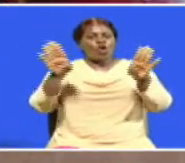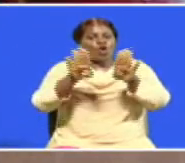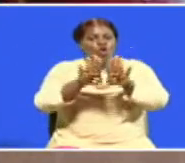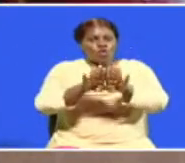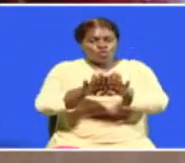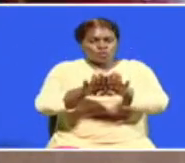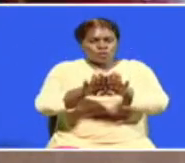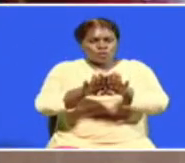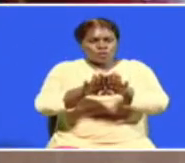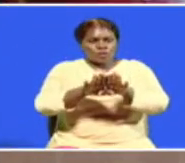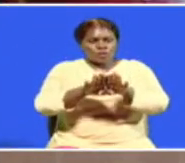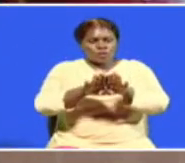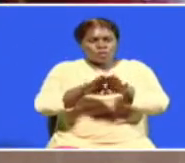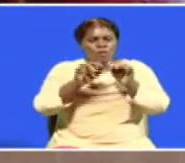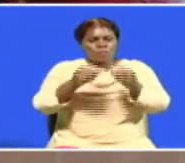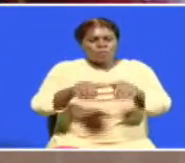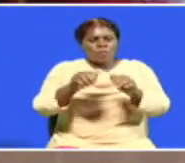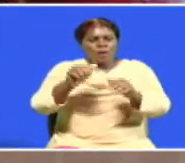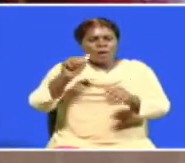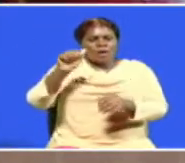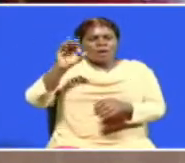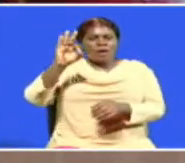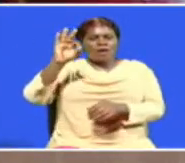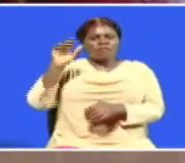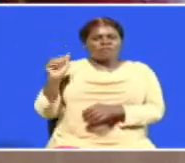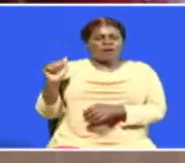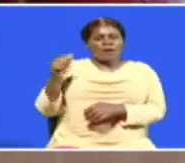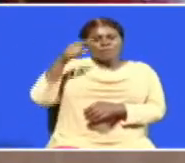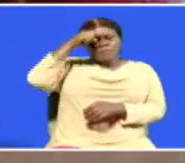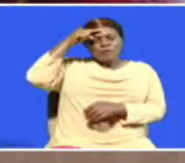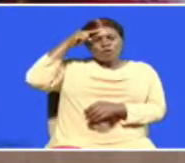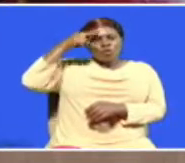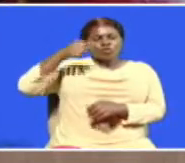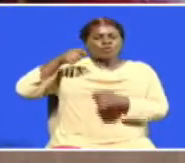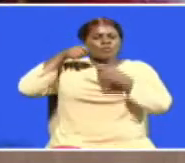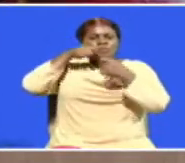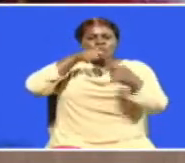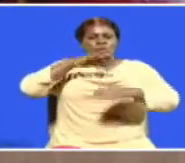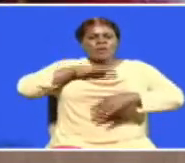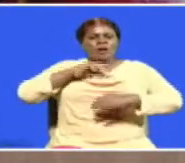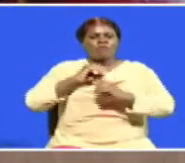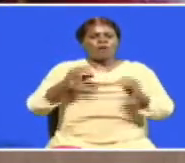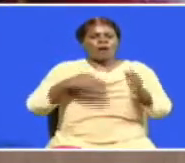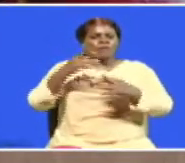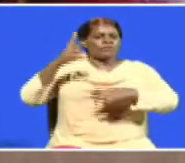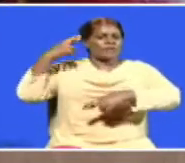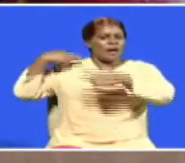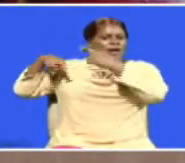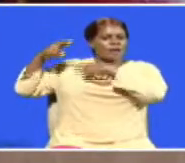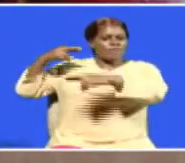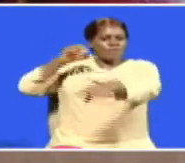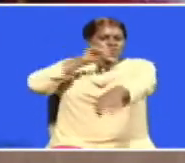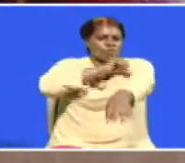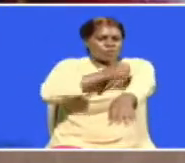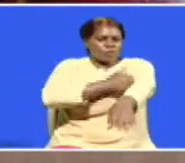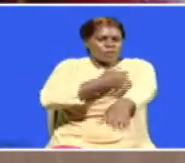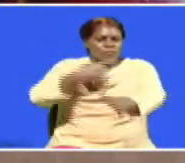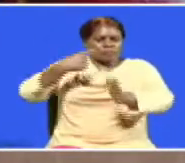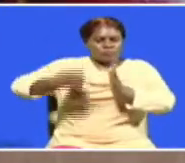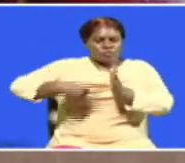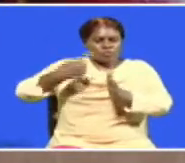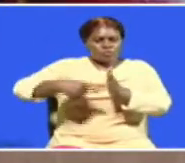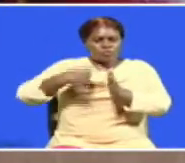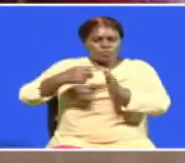operations halted by the Agriculture and Food Authority due to cane shortage. After a review by the authority, they will crush